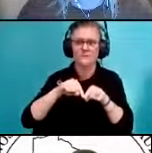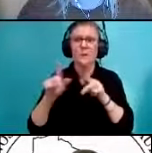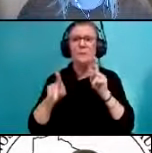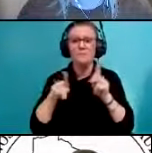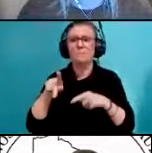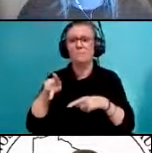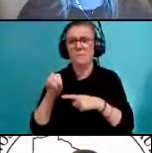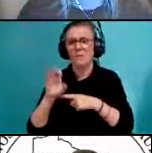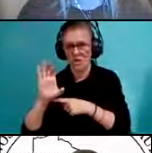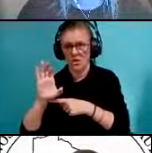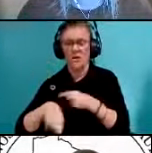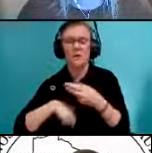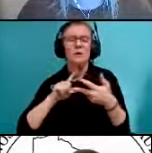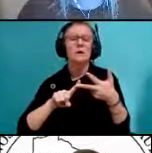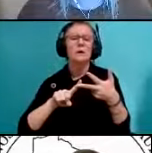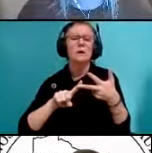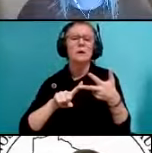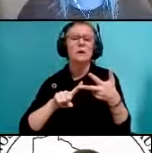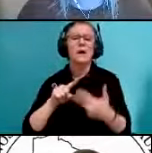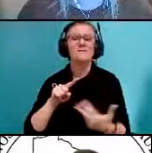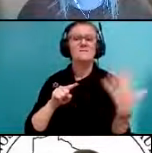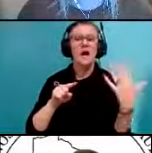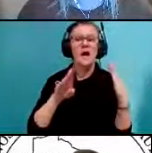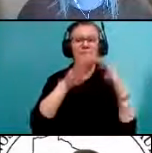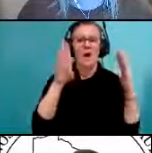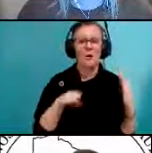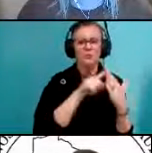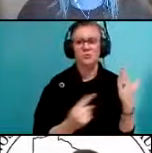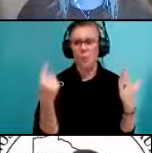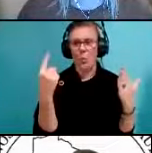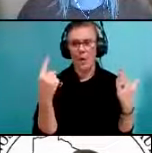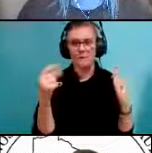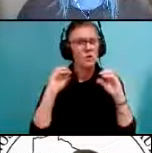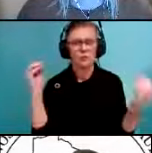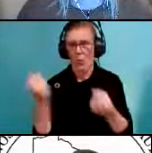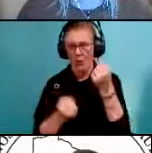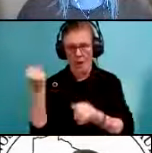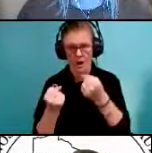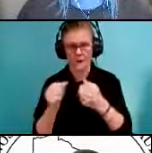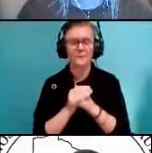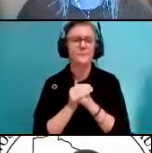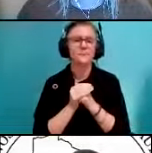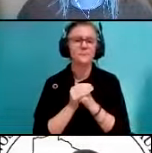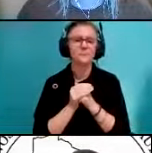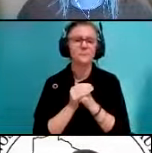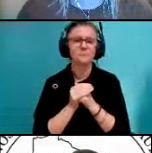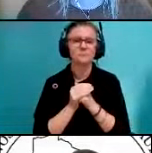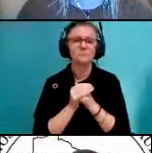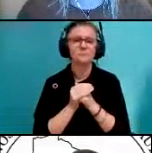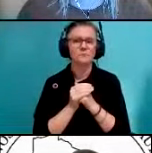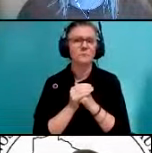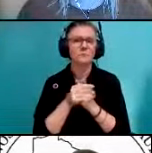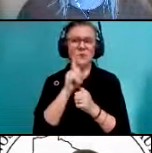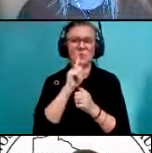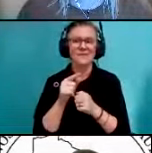color. We've got nearly 1 in 5 households without a car. Living within a half mile of the